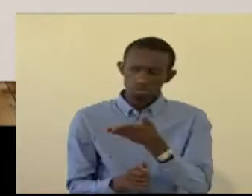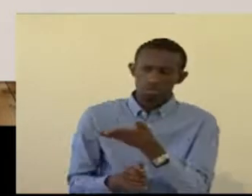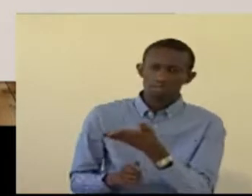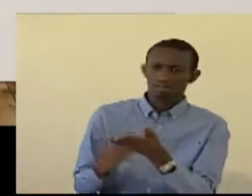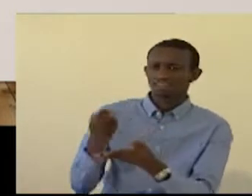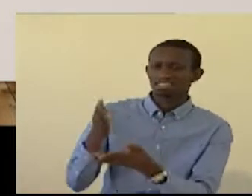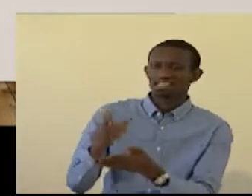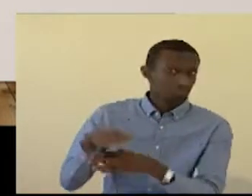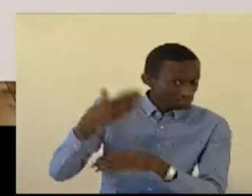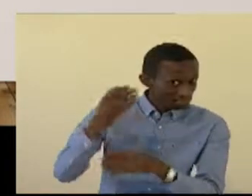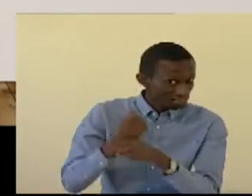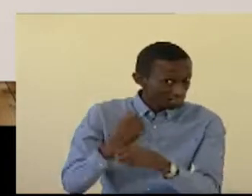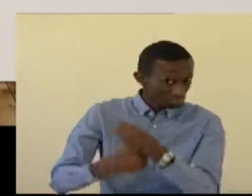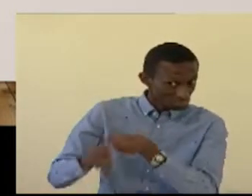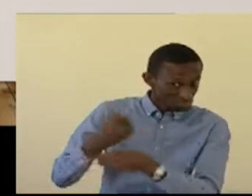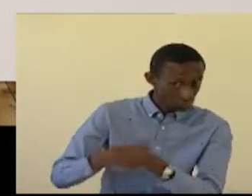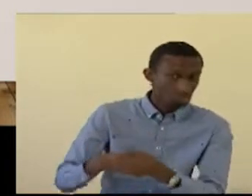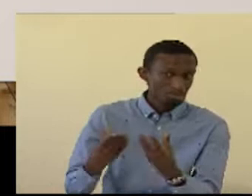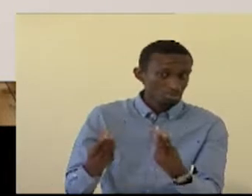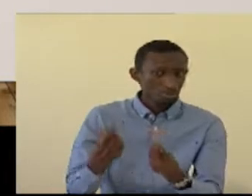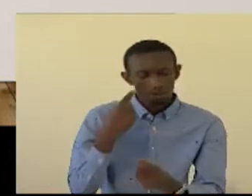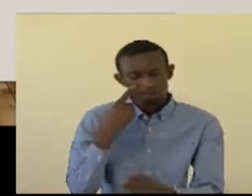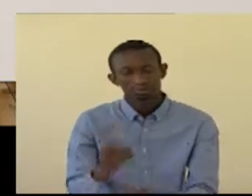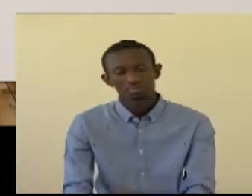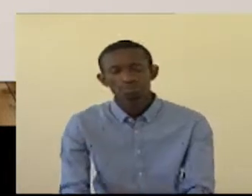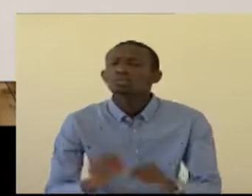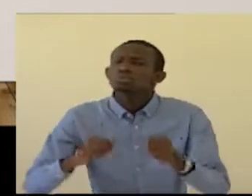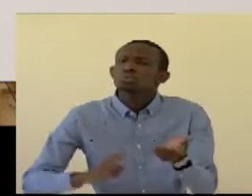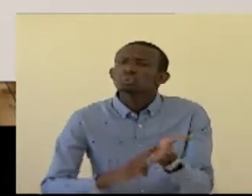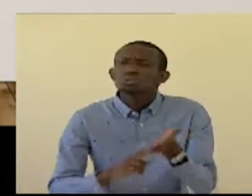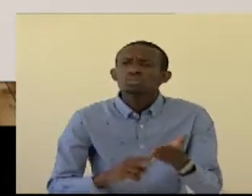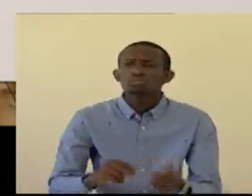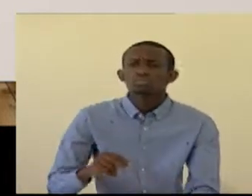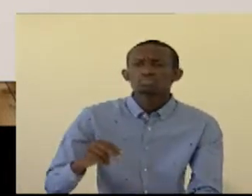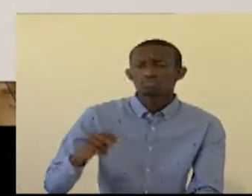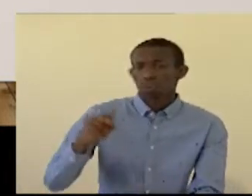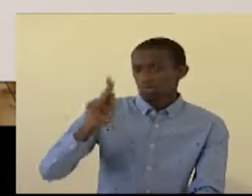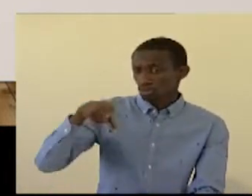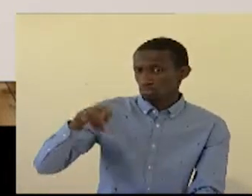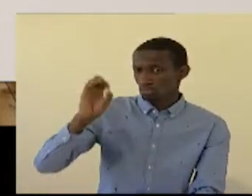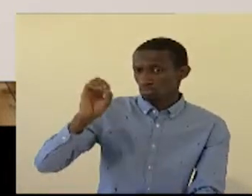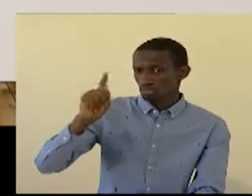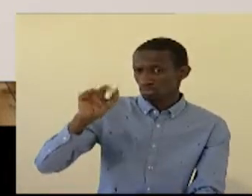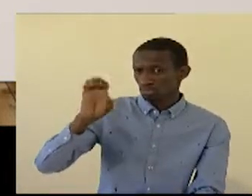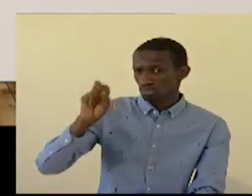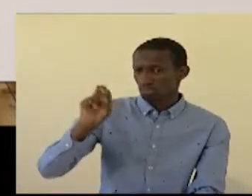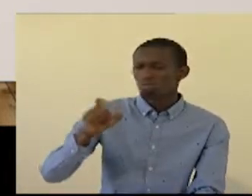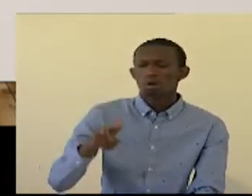the practical. You can also use potassium permanganate, where the color will change from purple